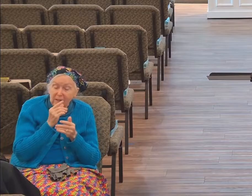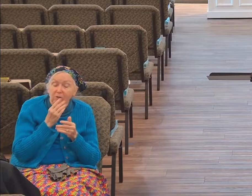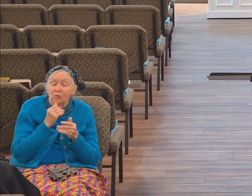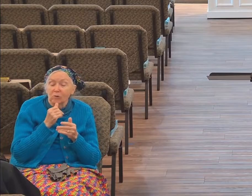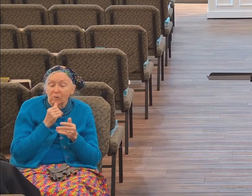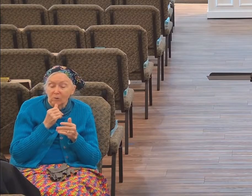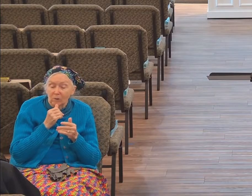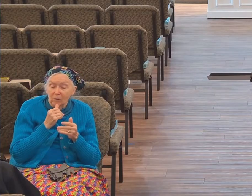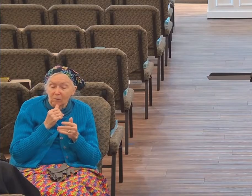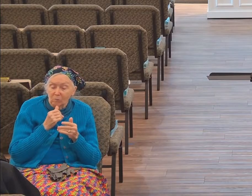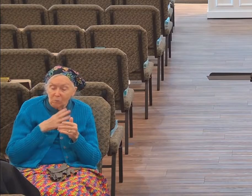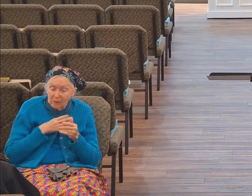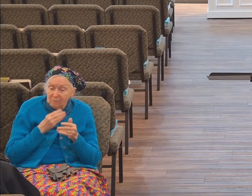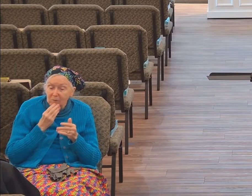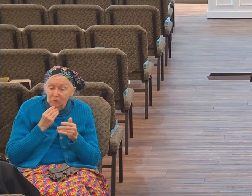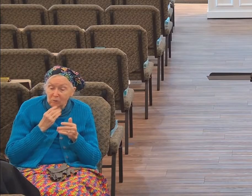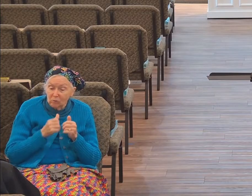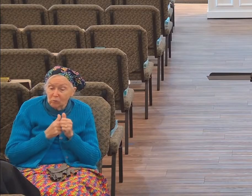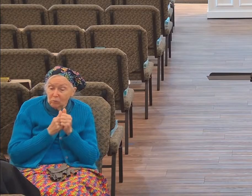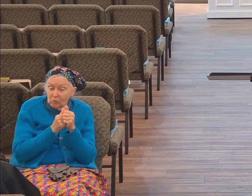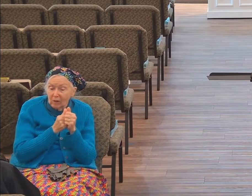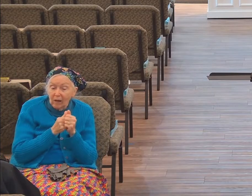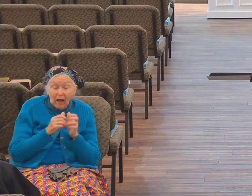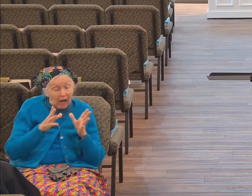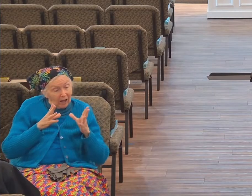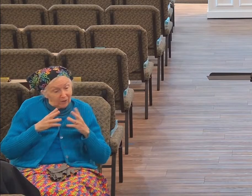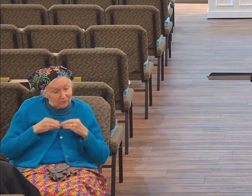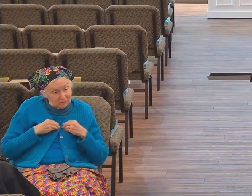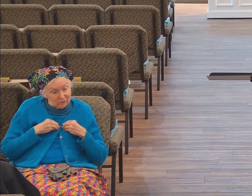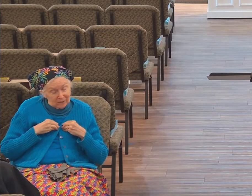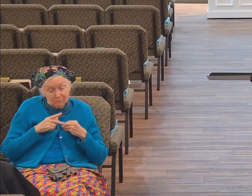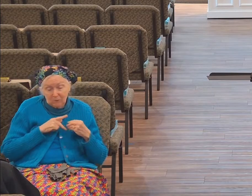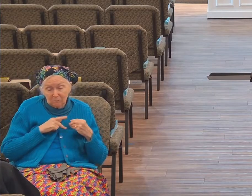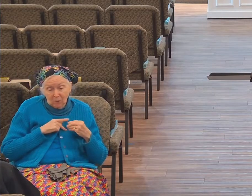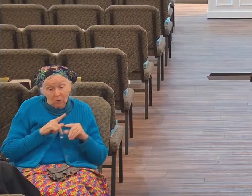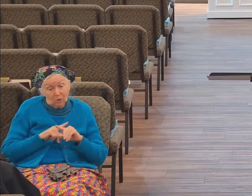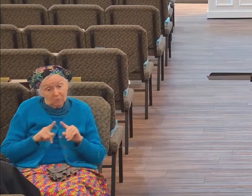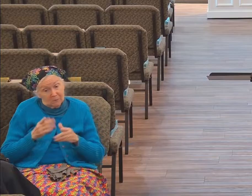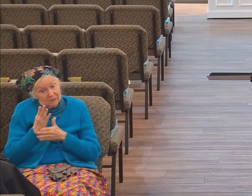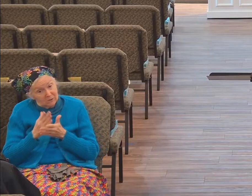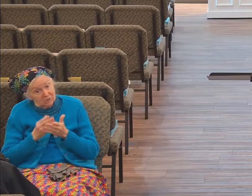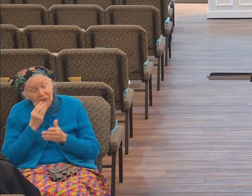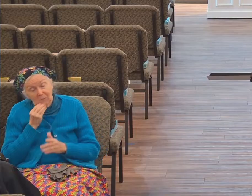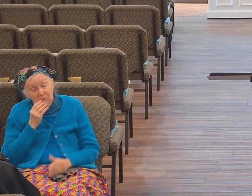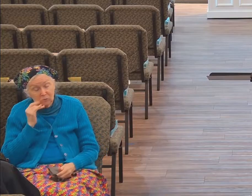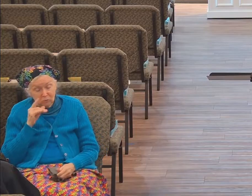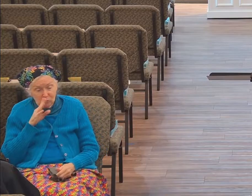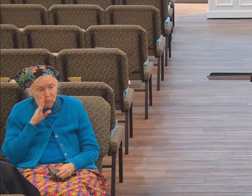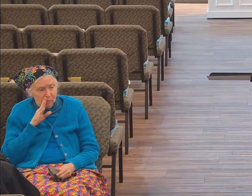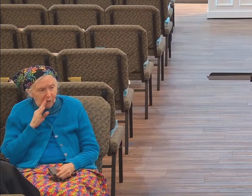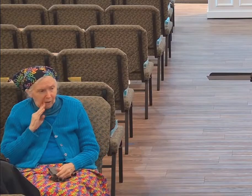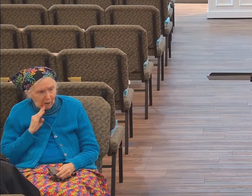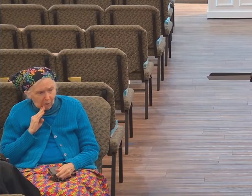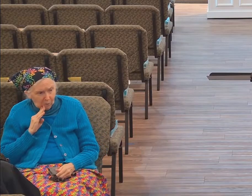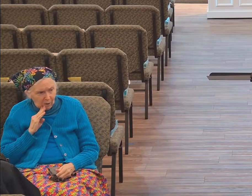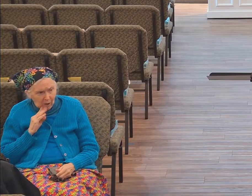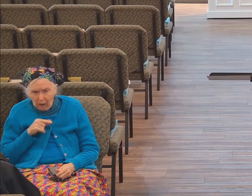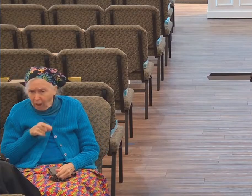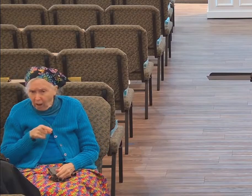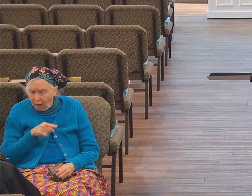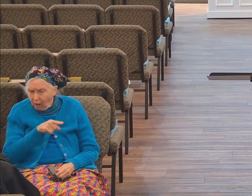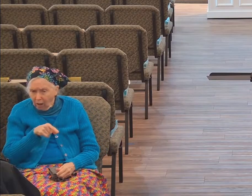not happening. They were envious of those who were following after Paul. Who were